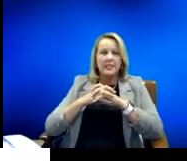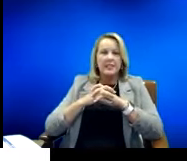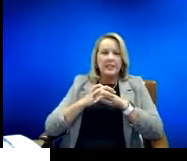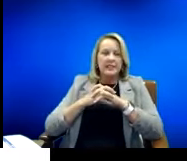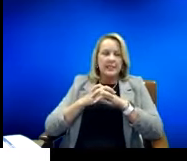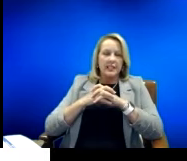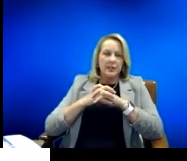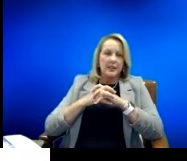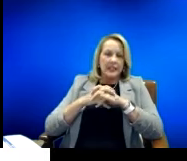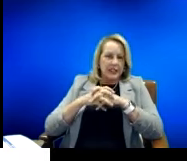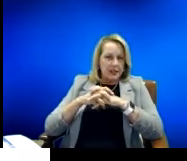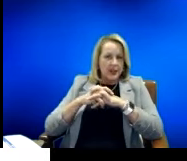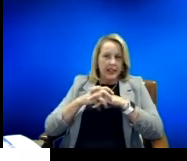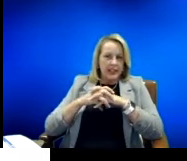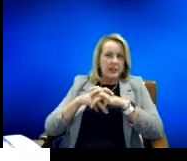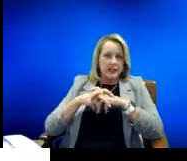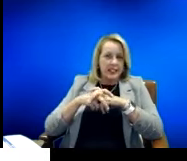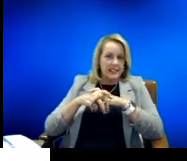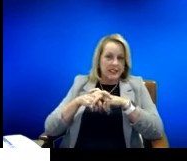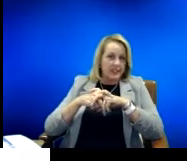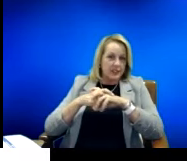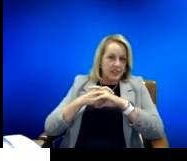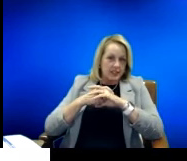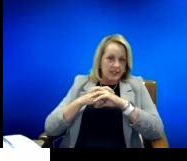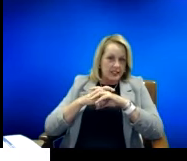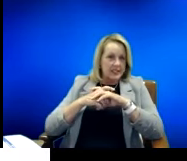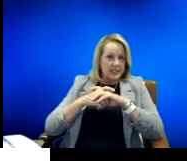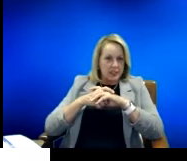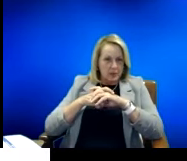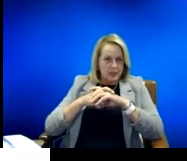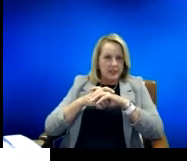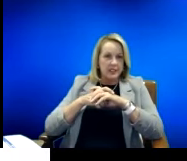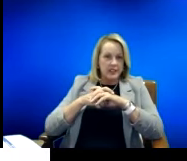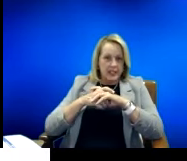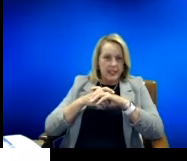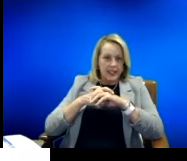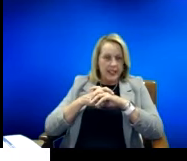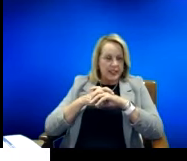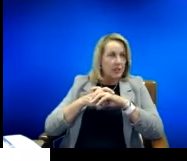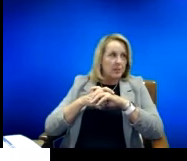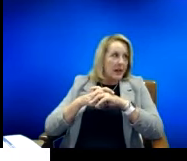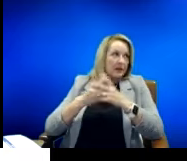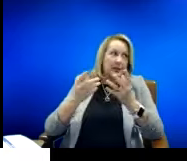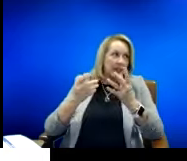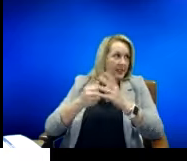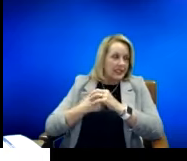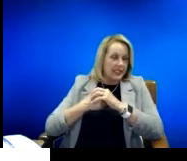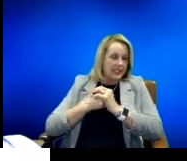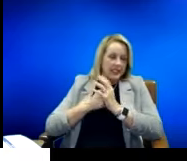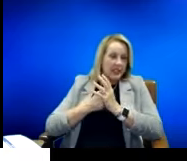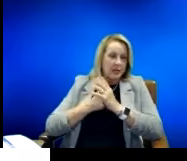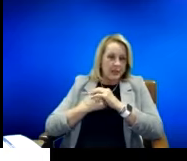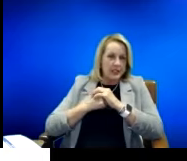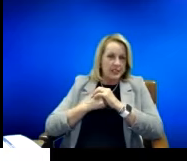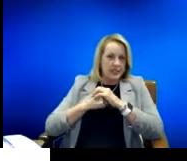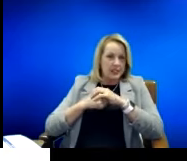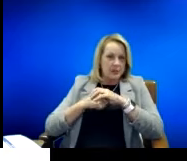$27,060. So if you had $100,000 to invest and you wanted to do that now, you might want to look again